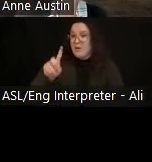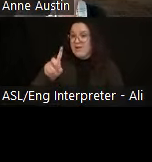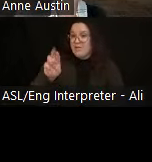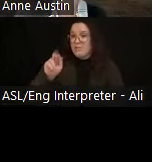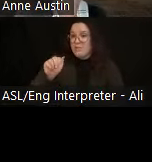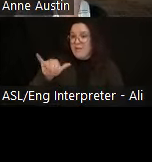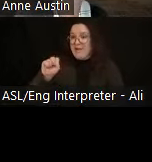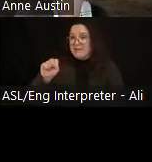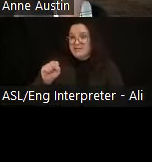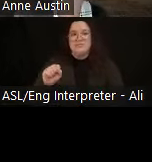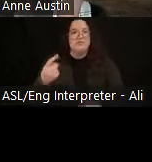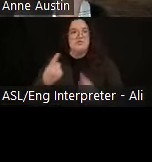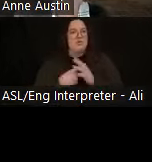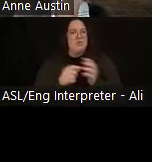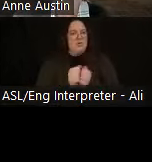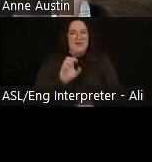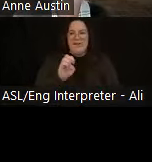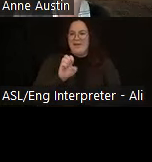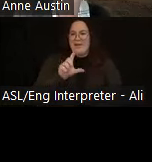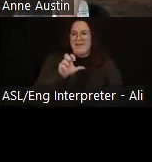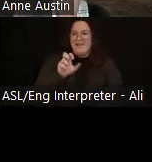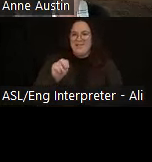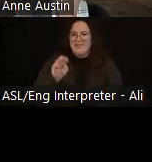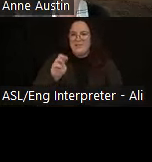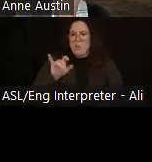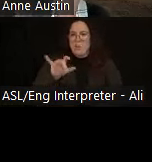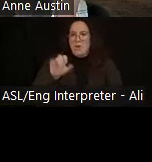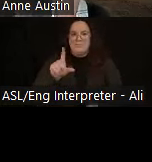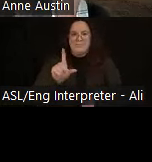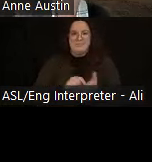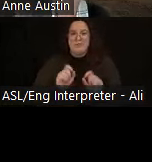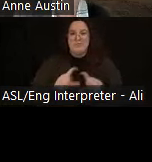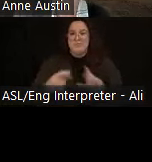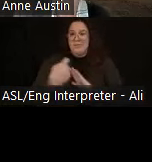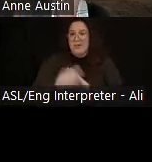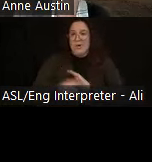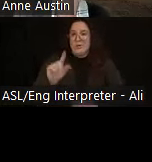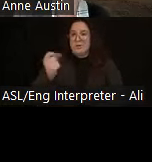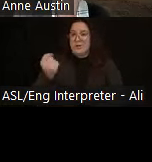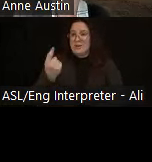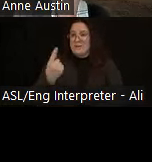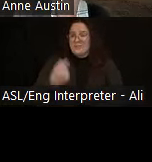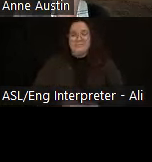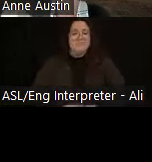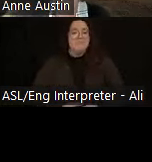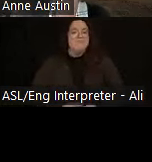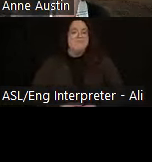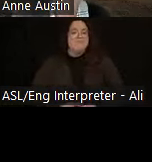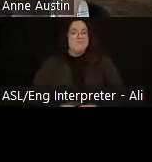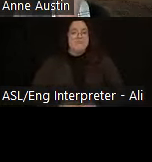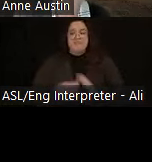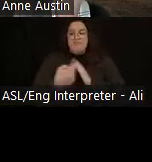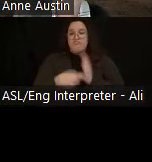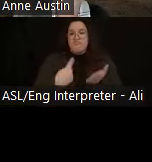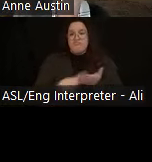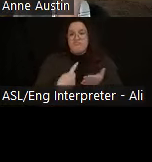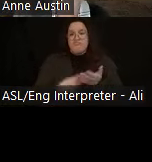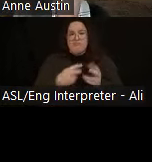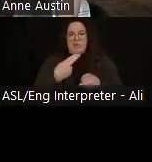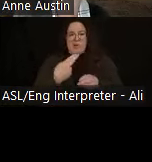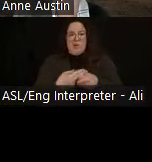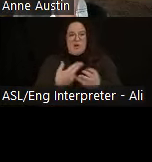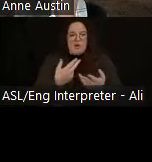And I'll begin with Ellen Morris, who came out with an article in 2011 looking at these so-called paddle dolls, what you